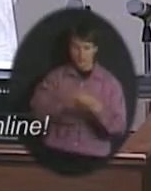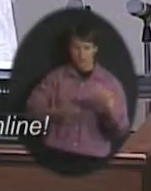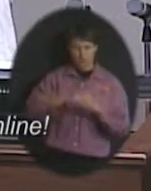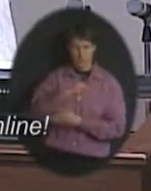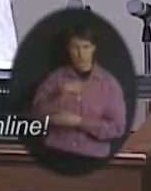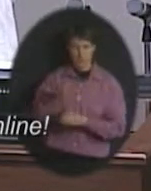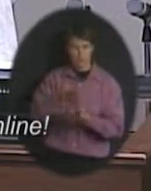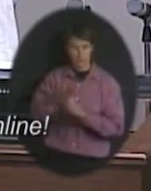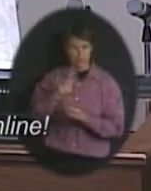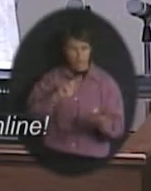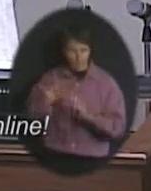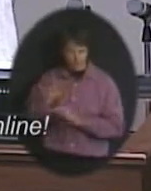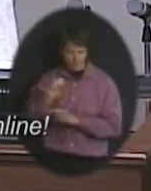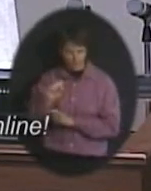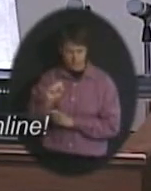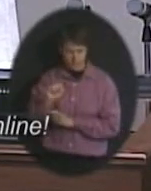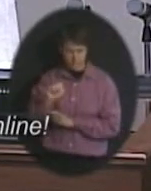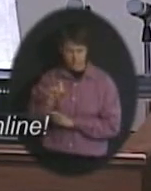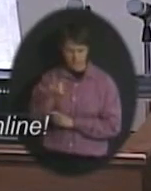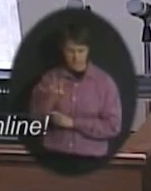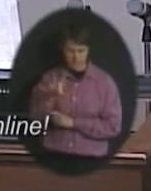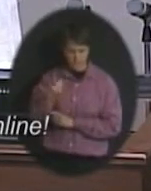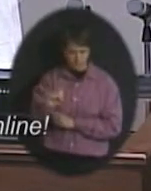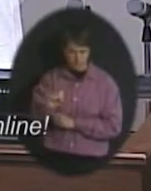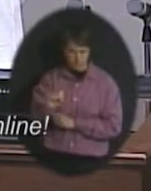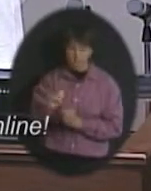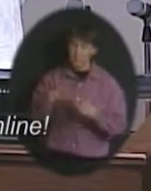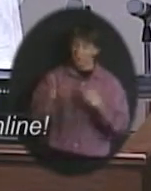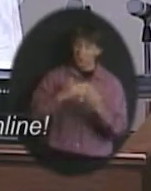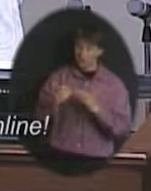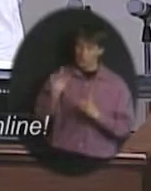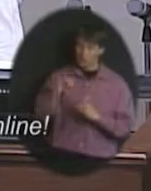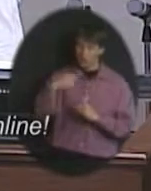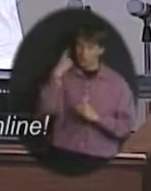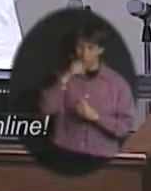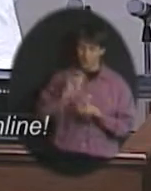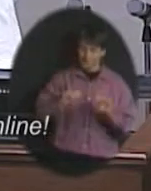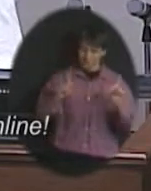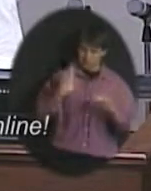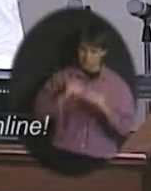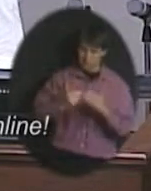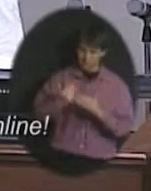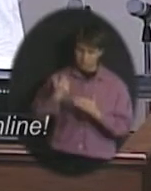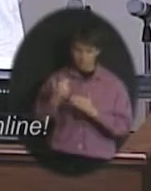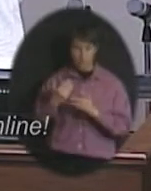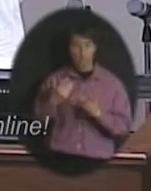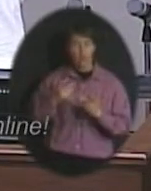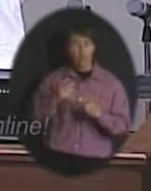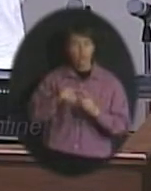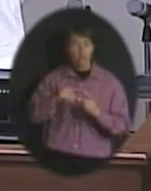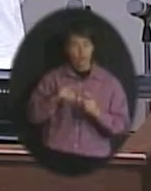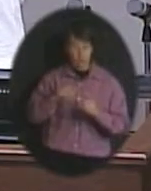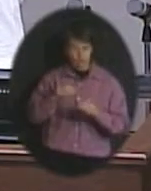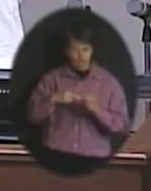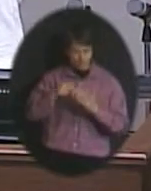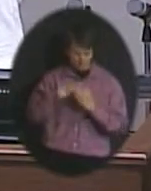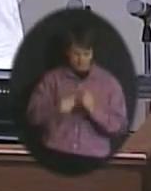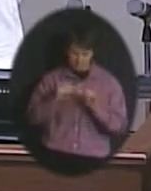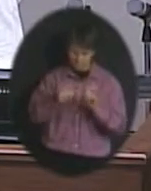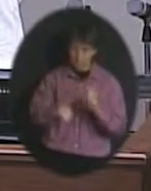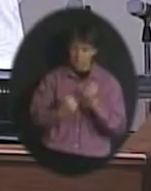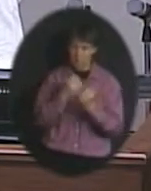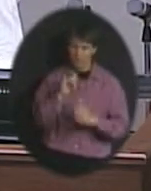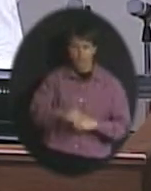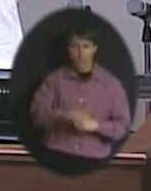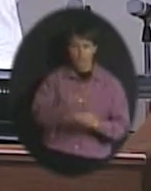standards. Although those standards look different, the program continues to address and support them. Academic